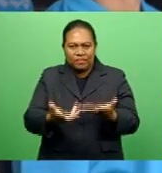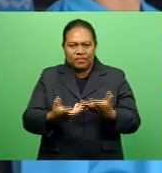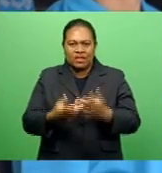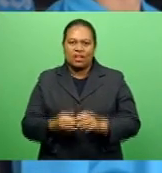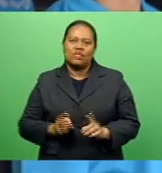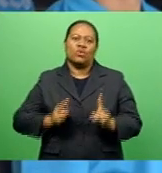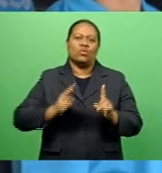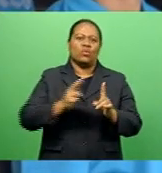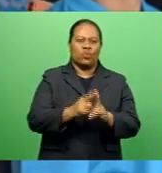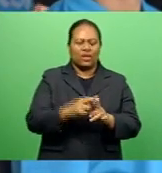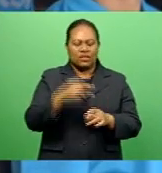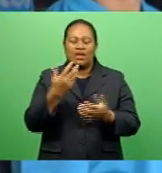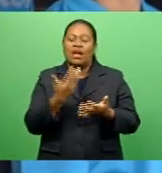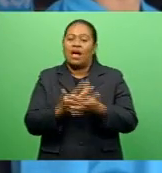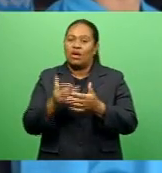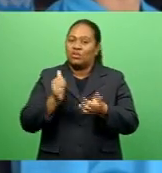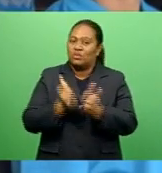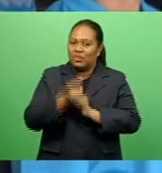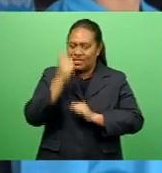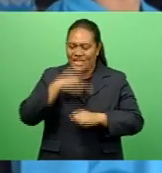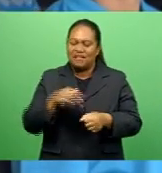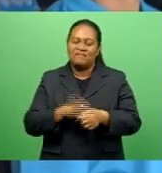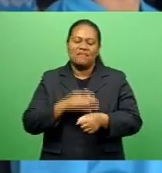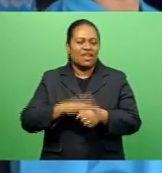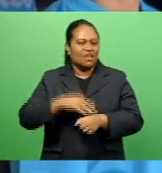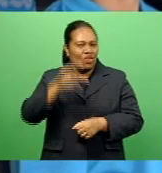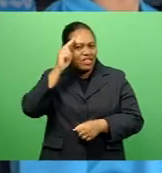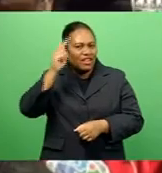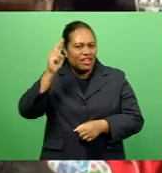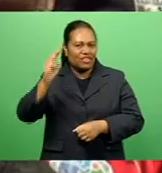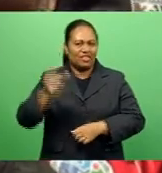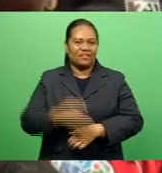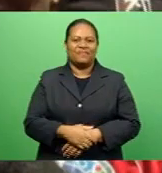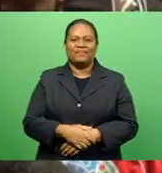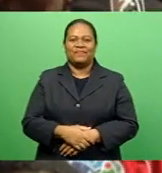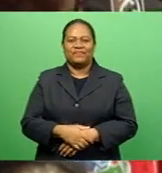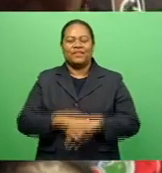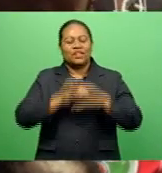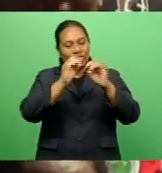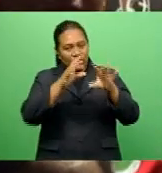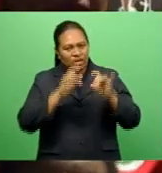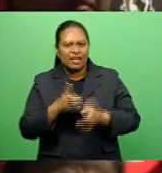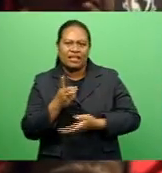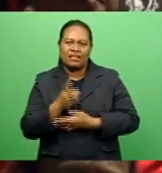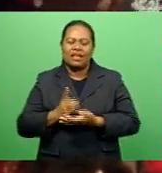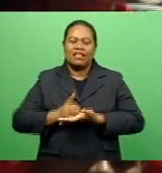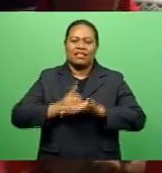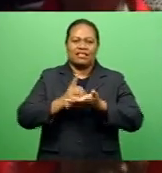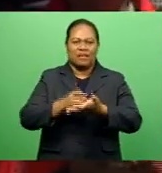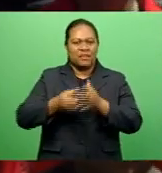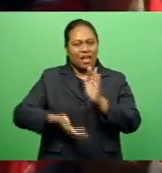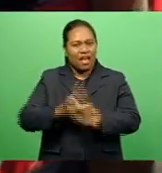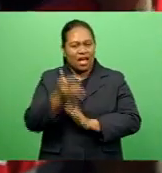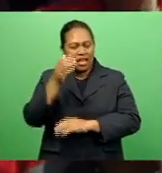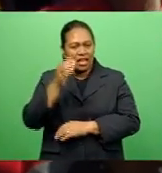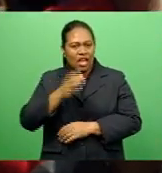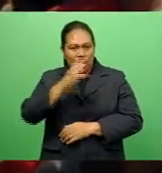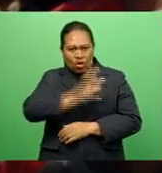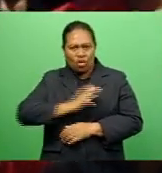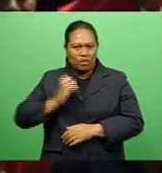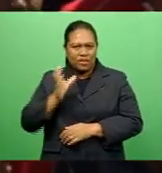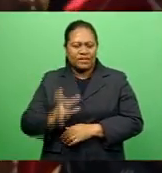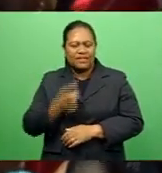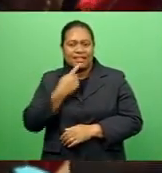contribution sport can make on the nations and the nation building. Australian Deputy High Commissioner to Fiji, Paul Wilson,